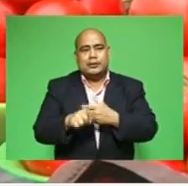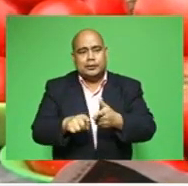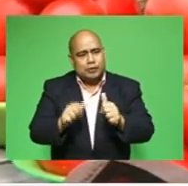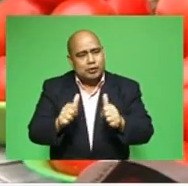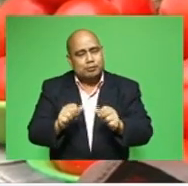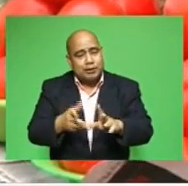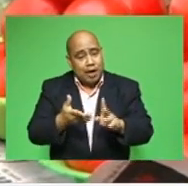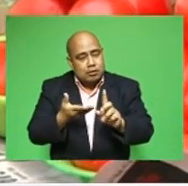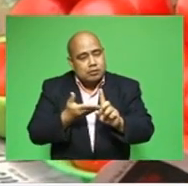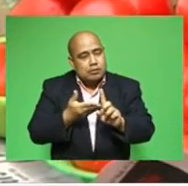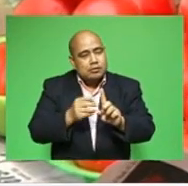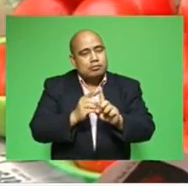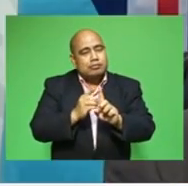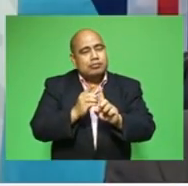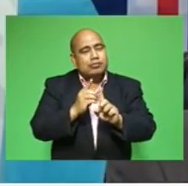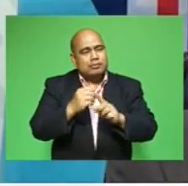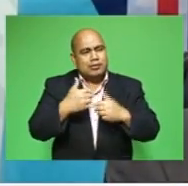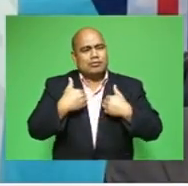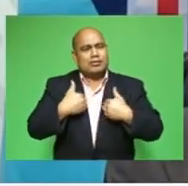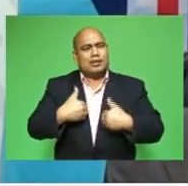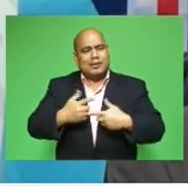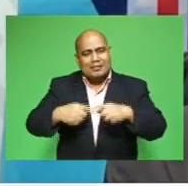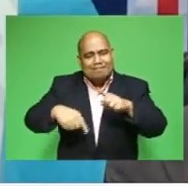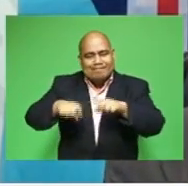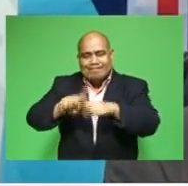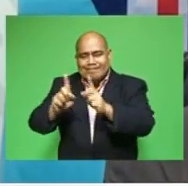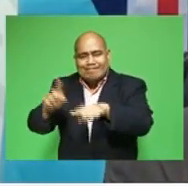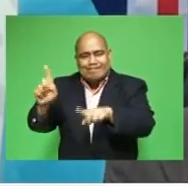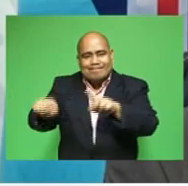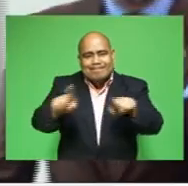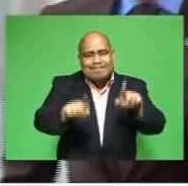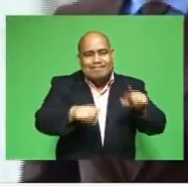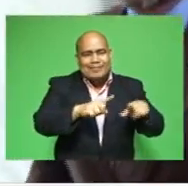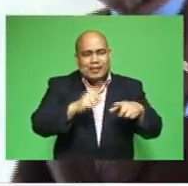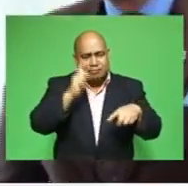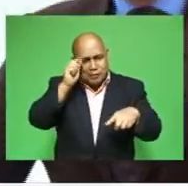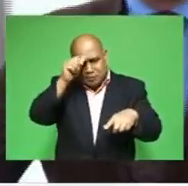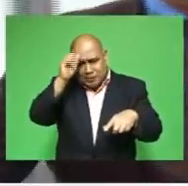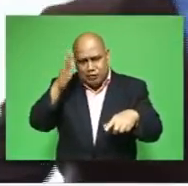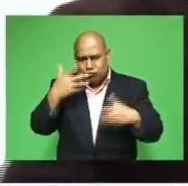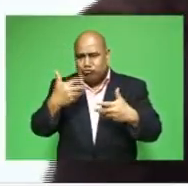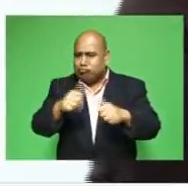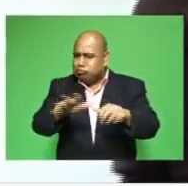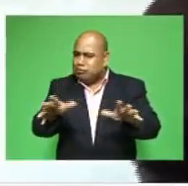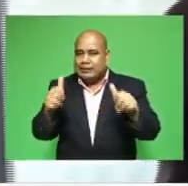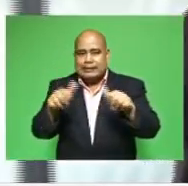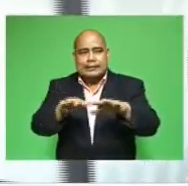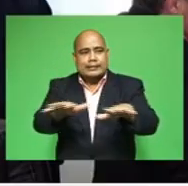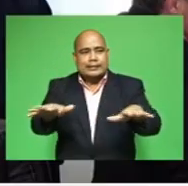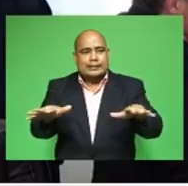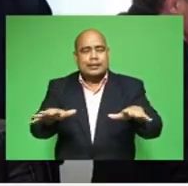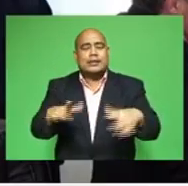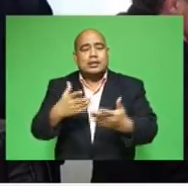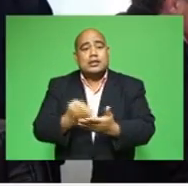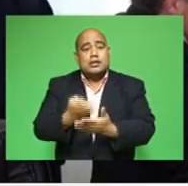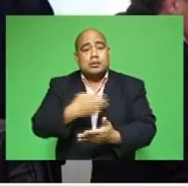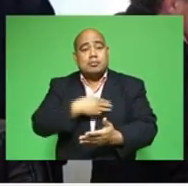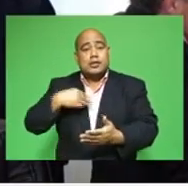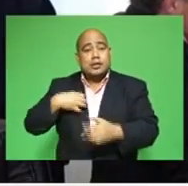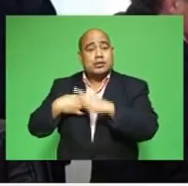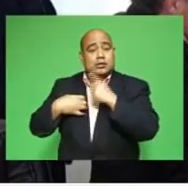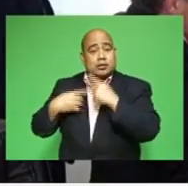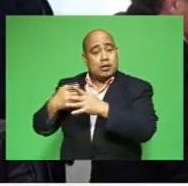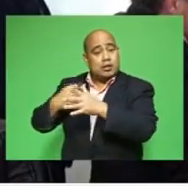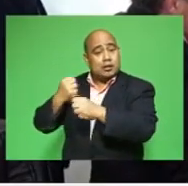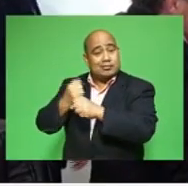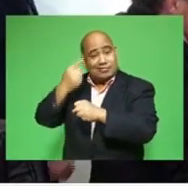rich, diverse, smart agricultural sector. Economy Minister Ayaz Sayed Kayum acknowledged the support